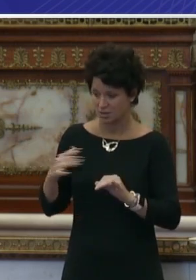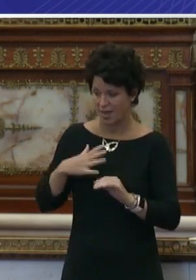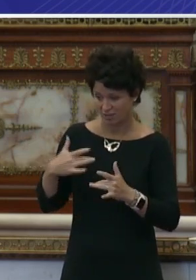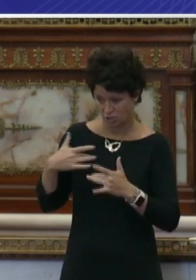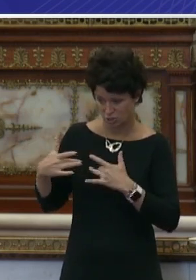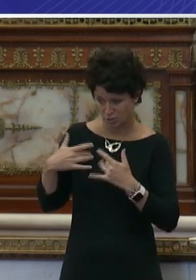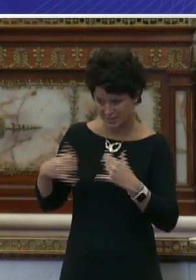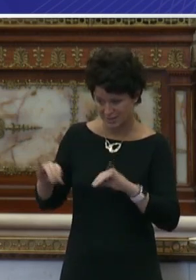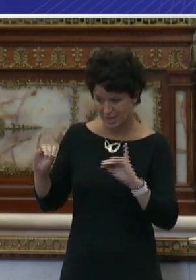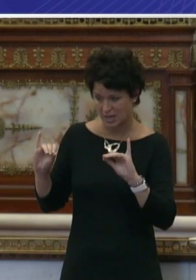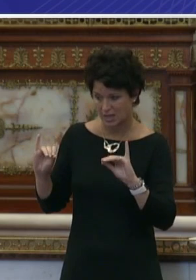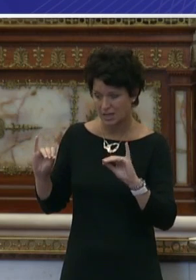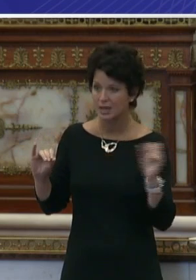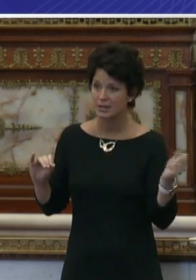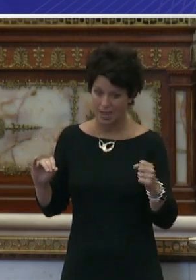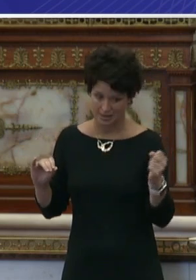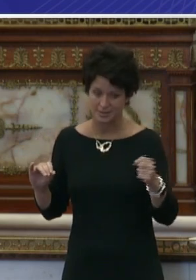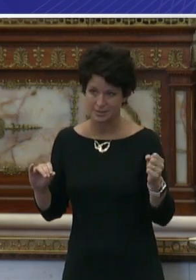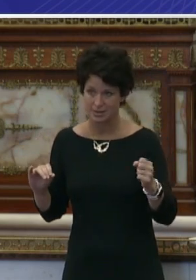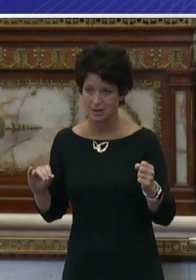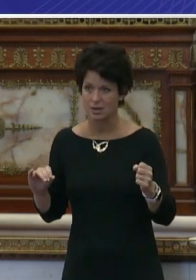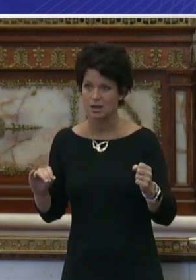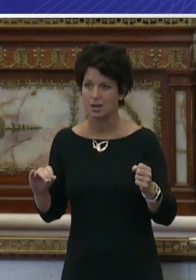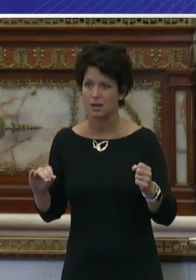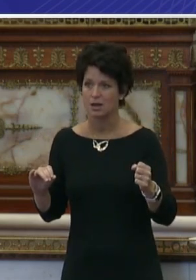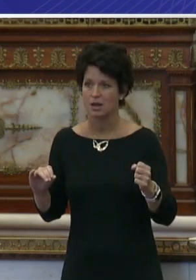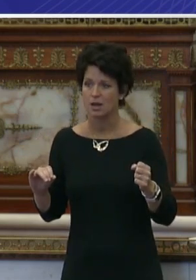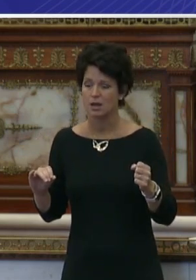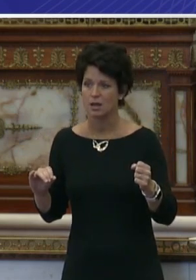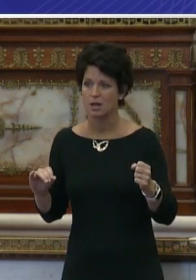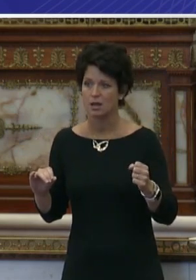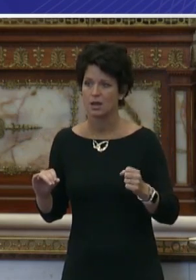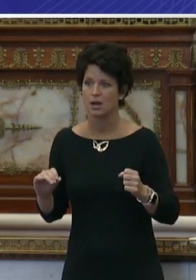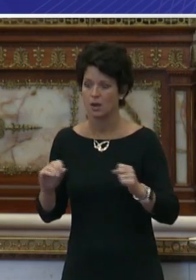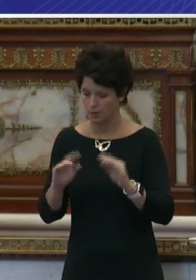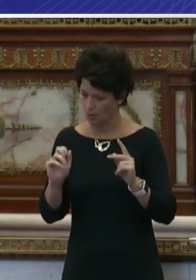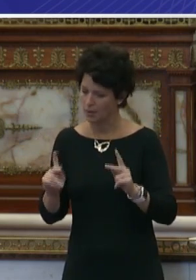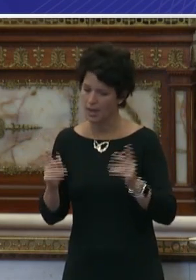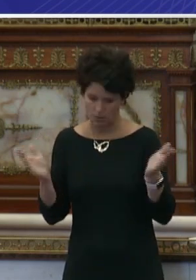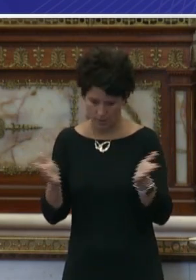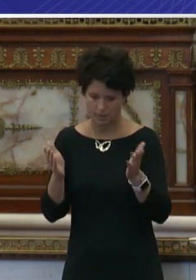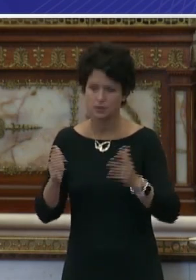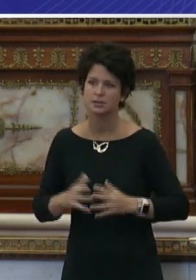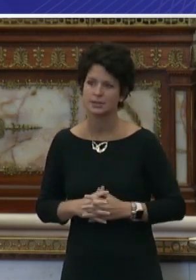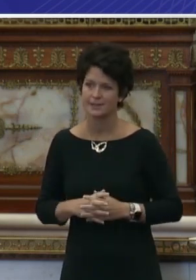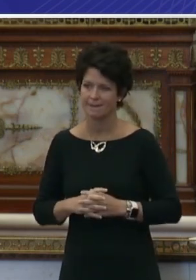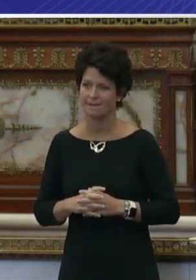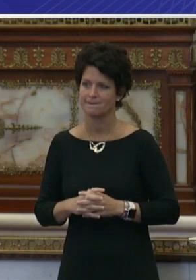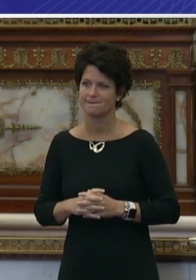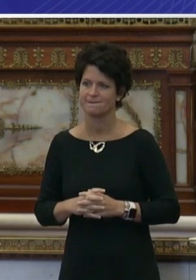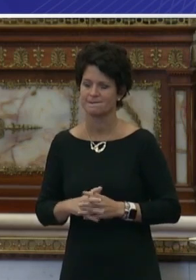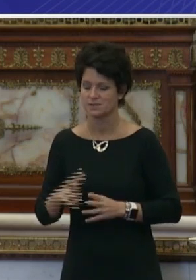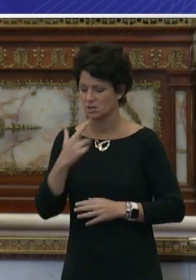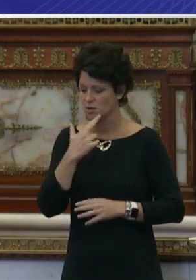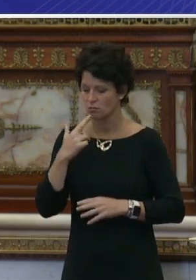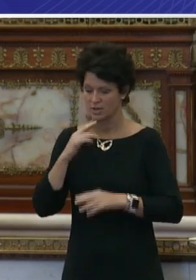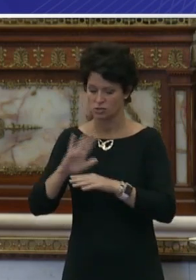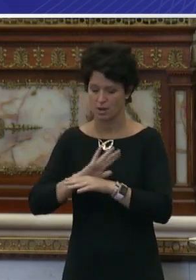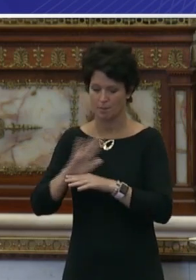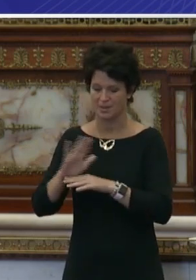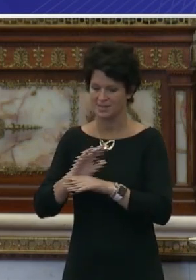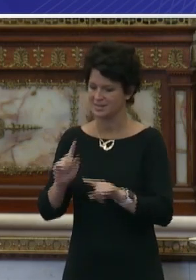concerns. Okay, I Correct. just wanted to be, Correct. I just want to wanted to get be clear. Okay, sure. Go ahead. the restaurant business is